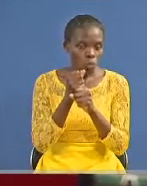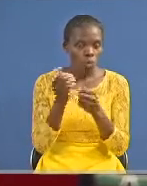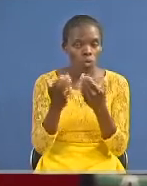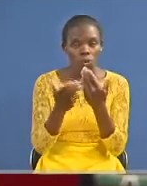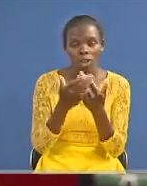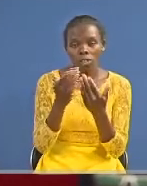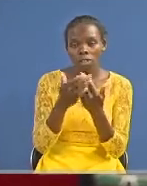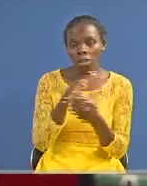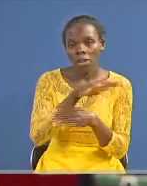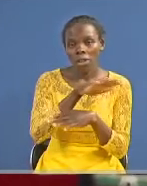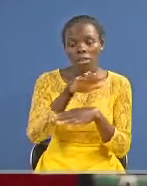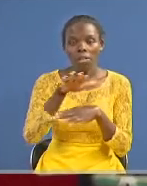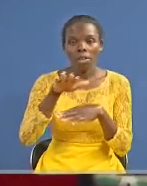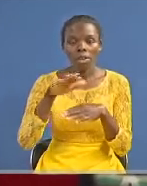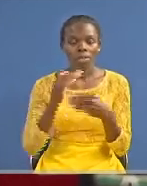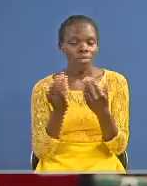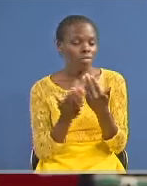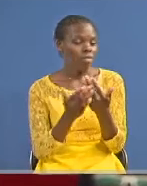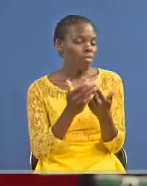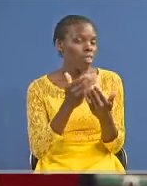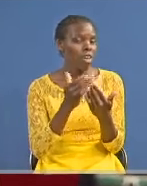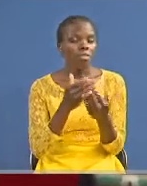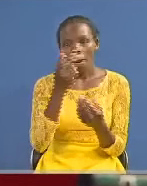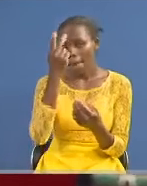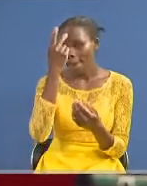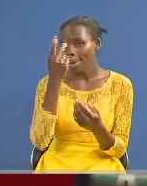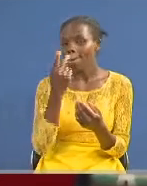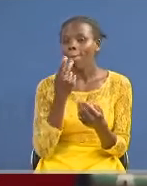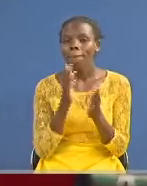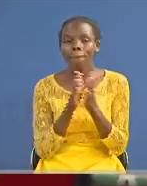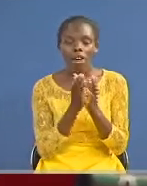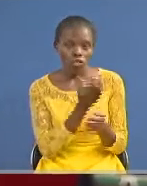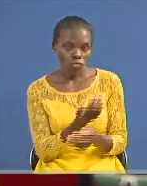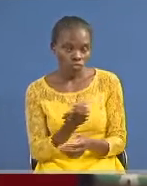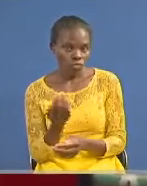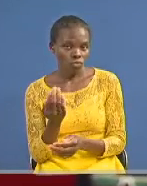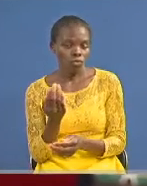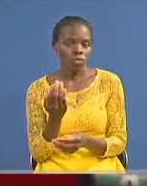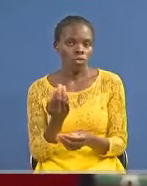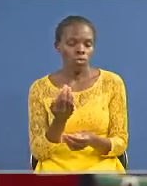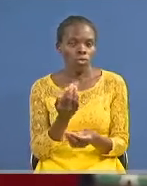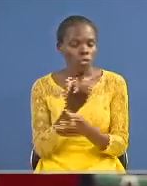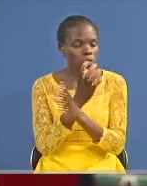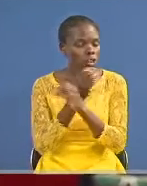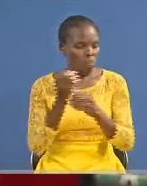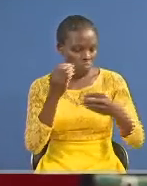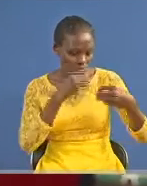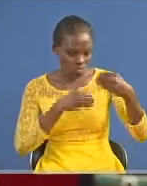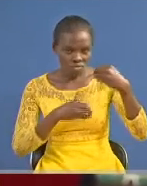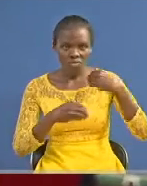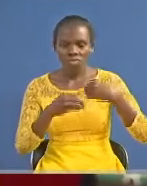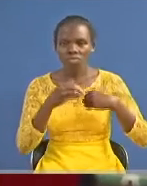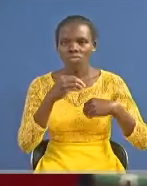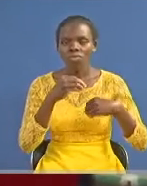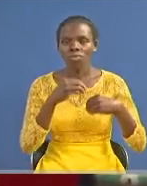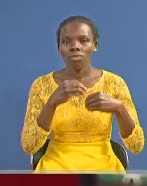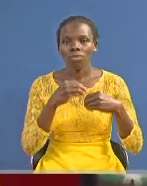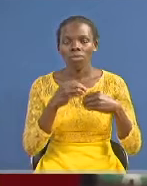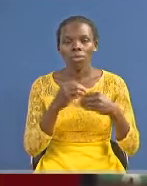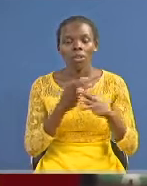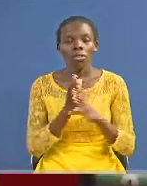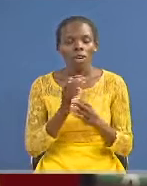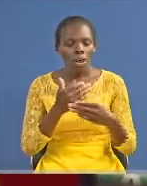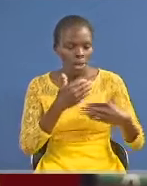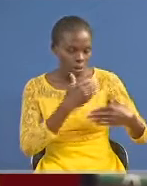our environment, to care for our parents and our children, to refuse to be corrupt, to be mindful of